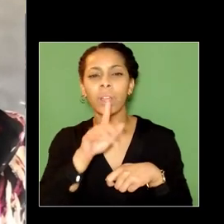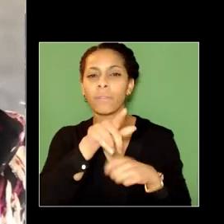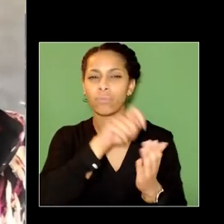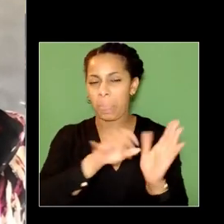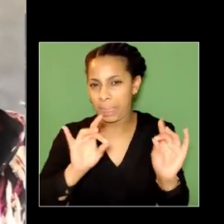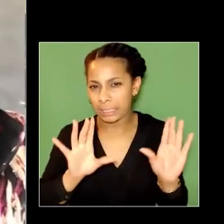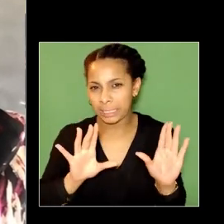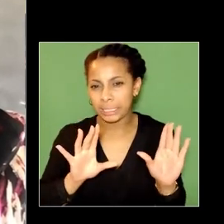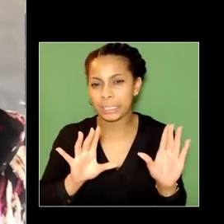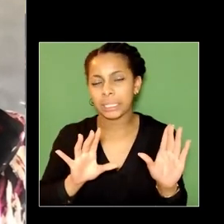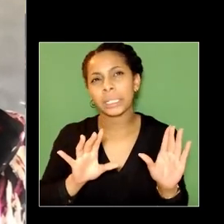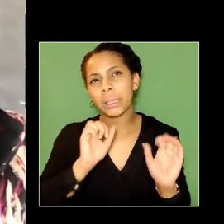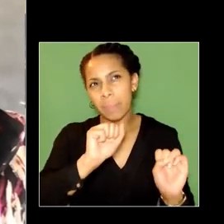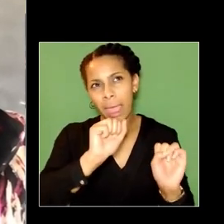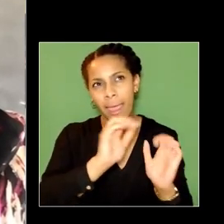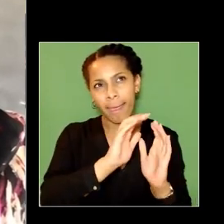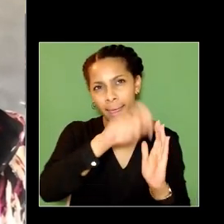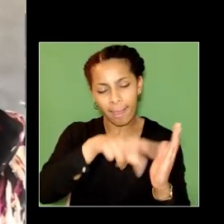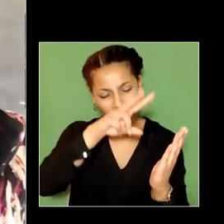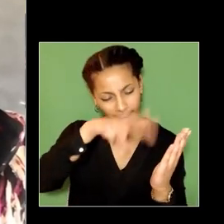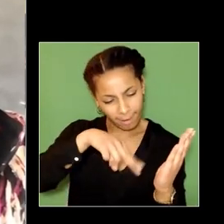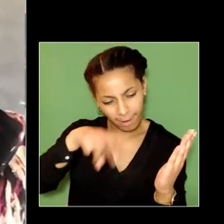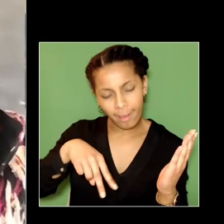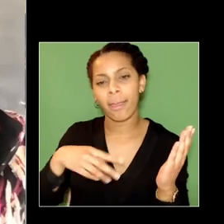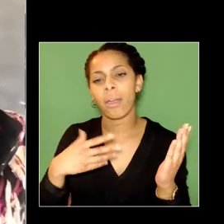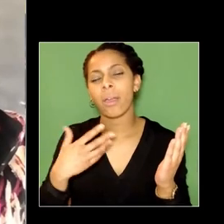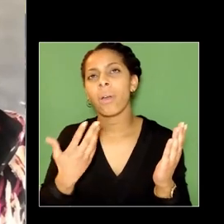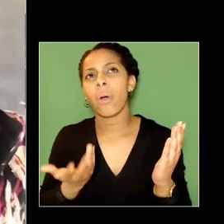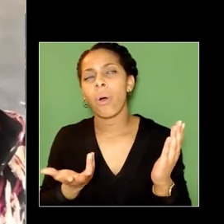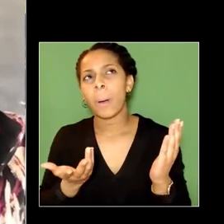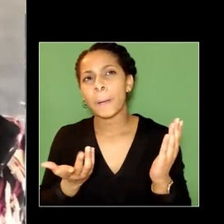them, and in tandem with that,